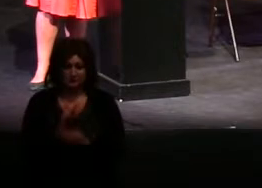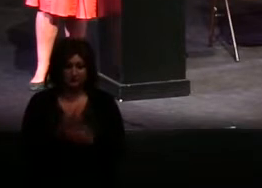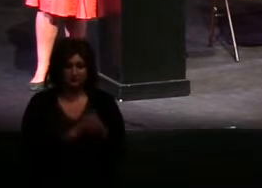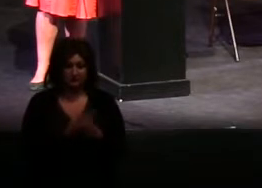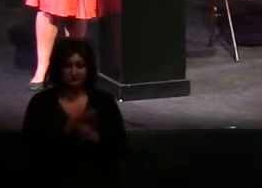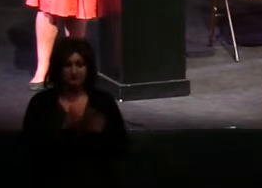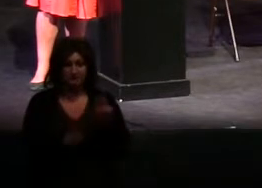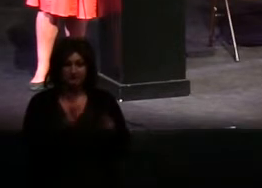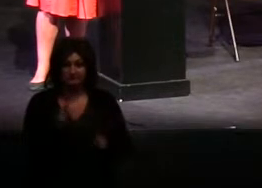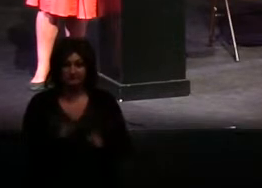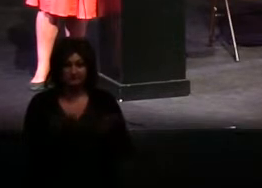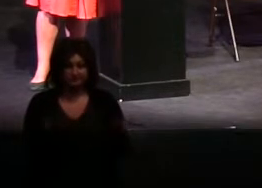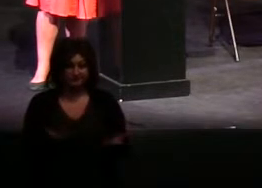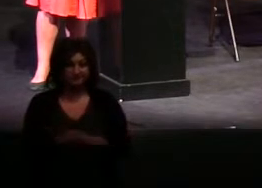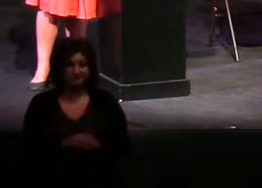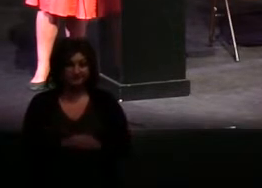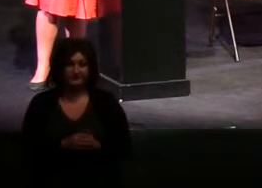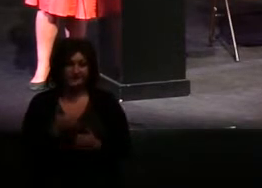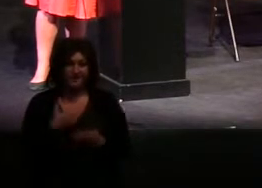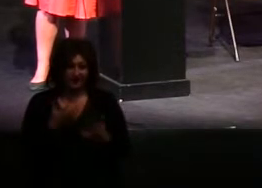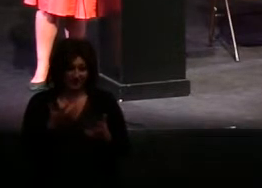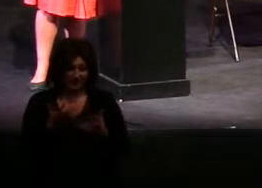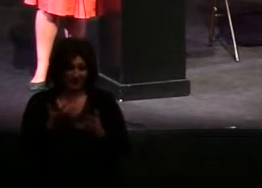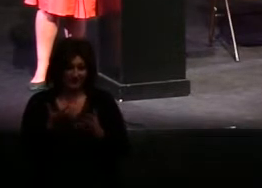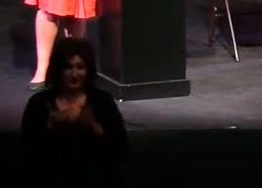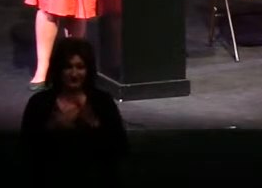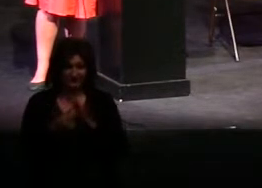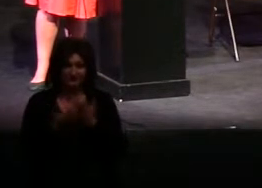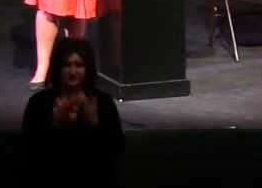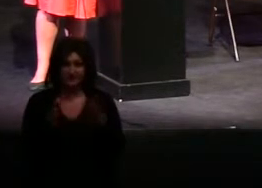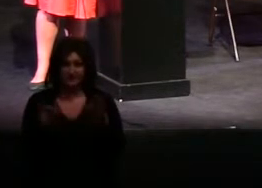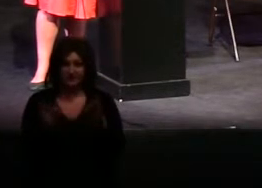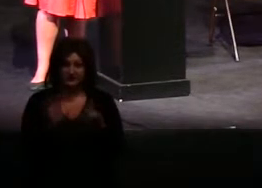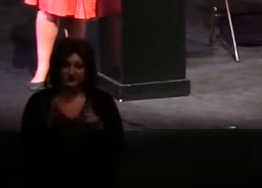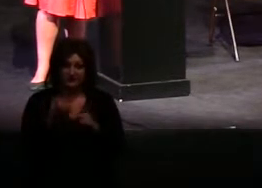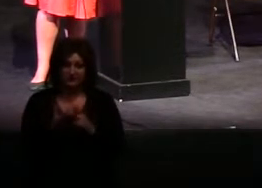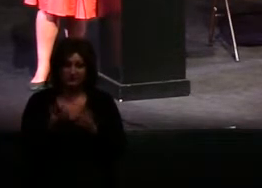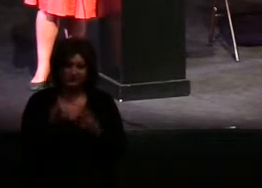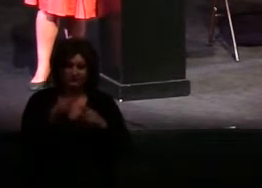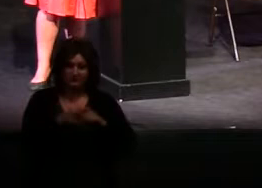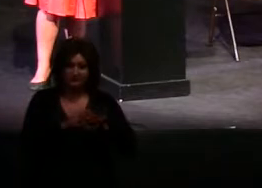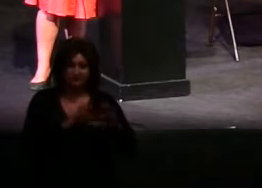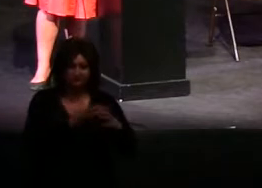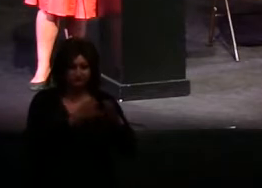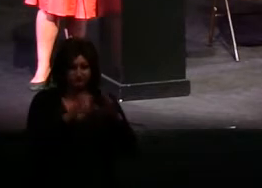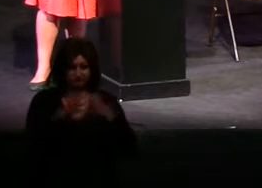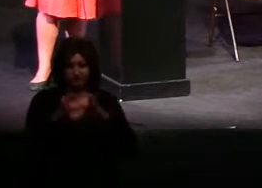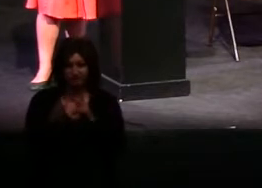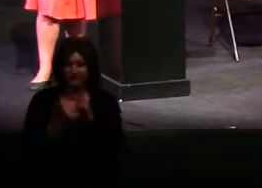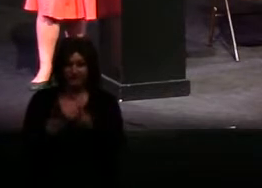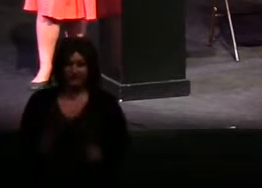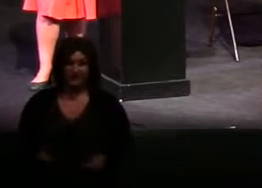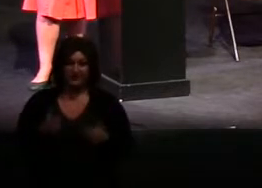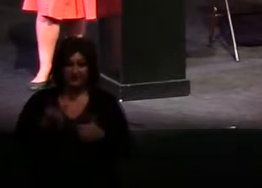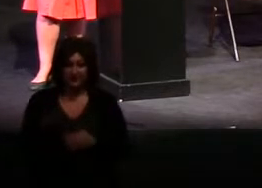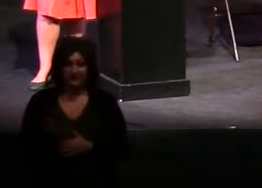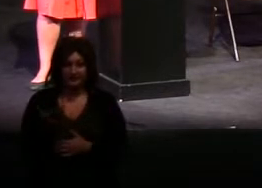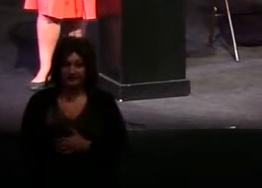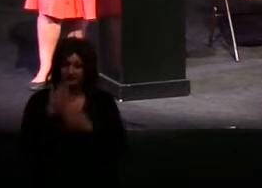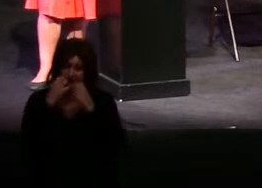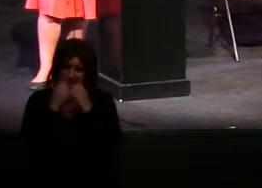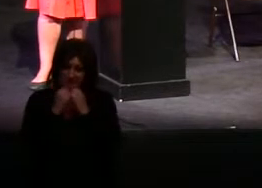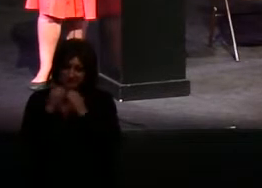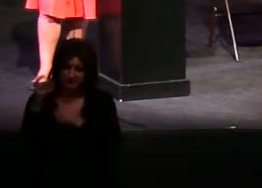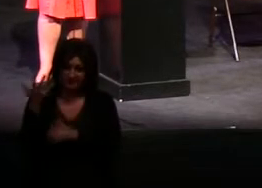citizenry. I wish to invoke freely a culture of interspecies inhabitants, valuable thickets of